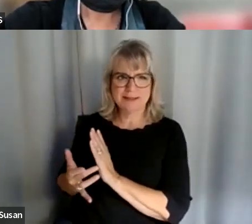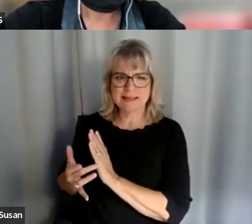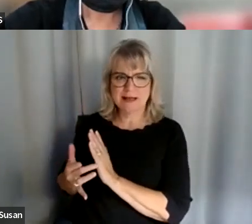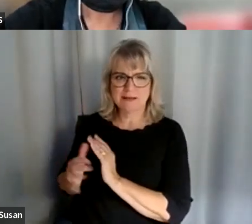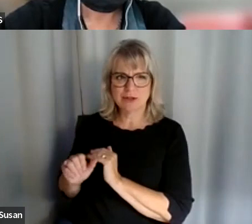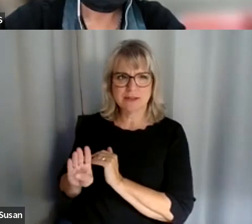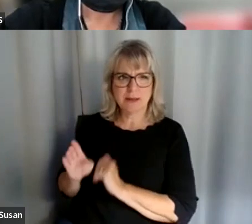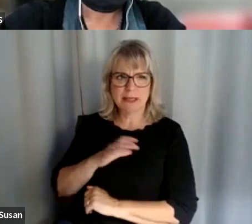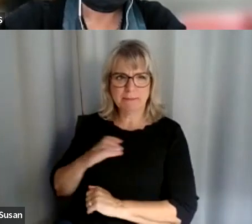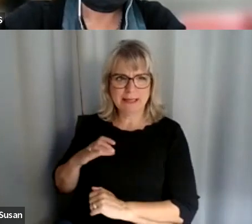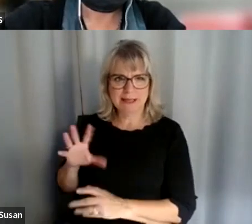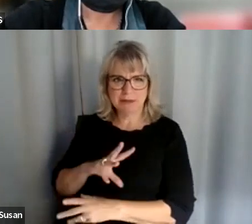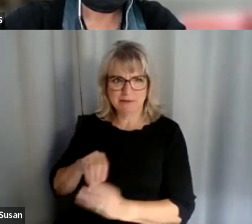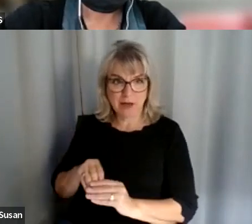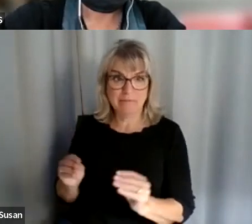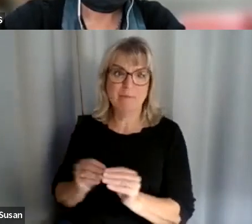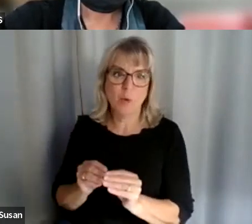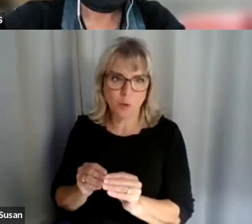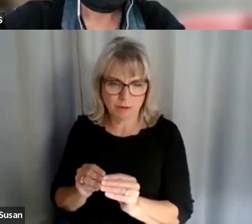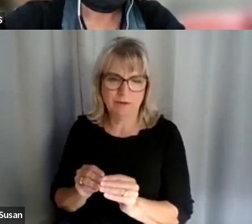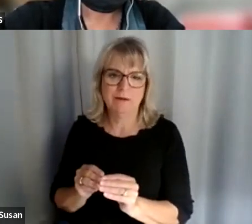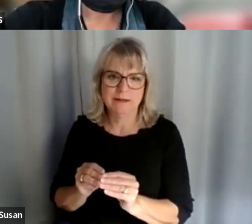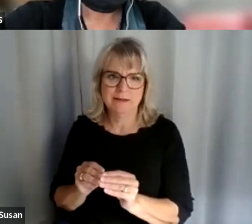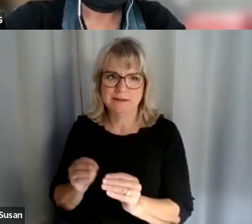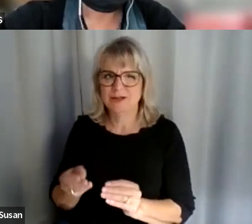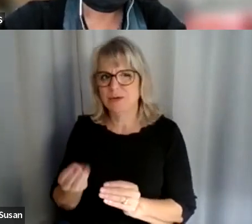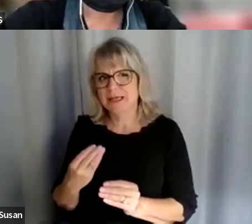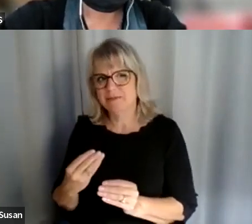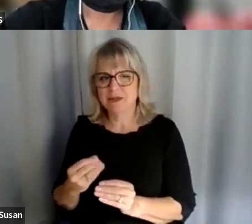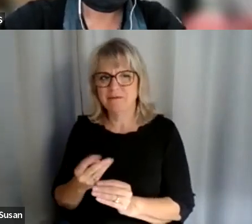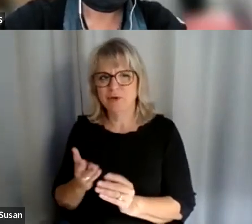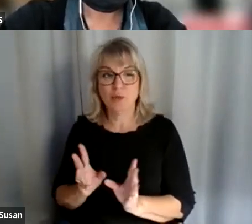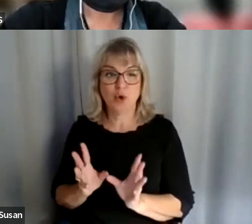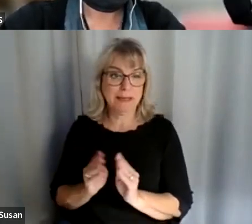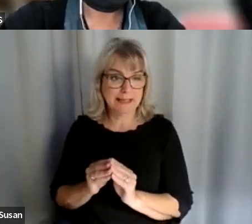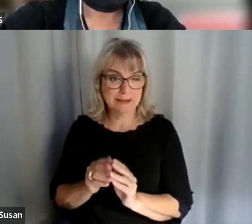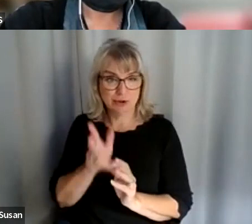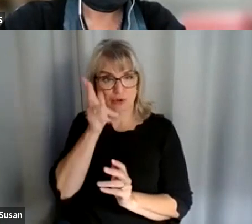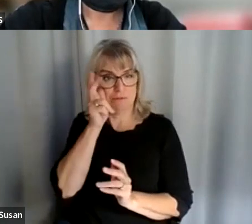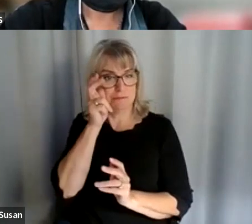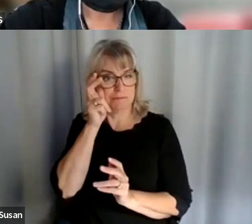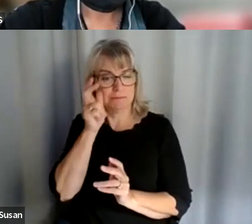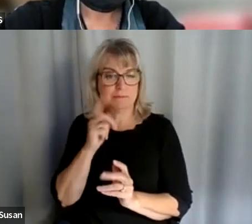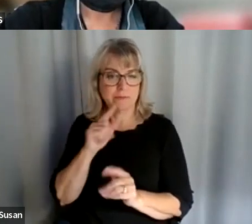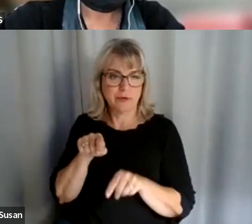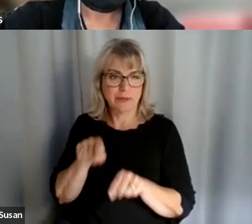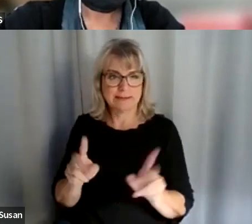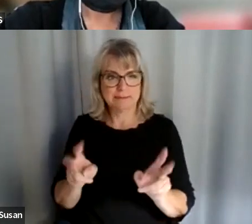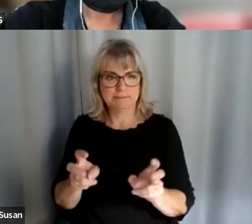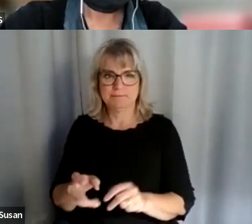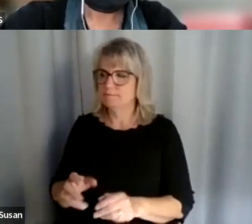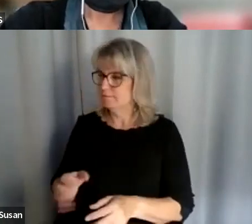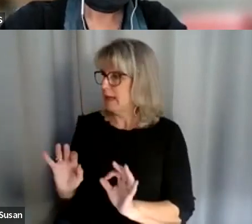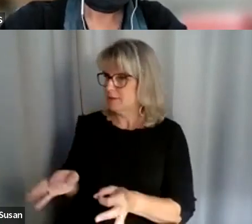subcommittee, which I need to engage a little bit more on. So give me a few more meetings on this one. Yep, absolutely.